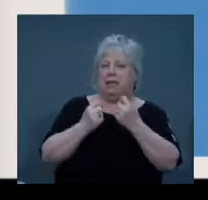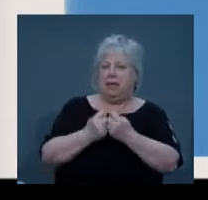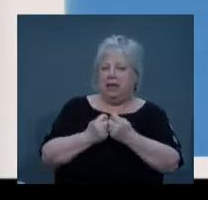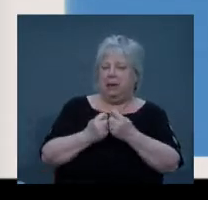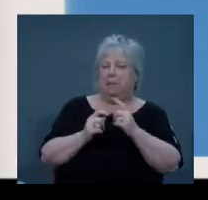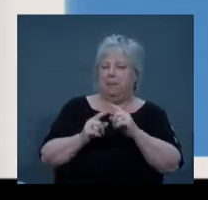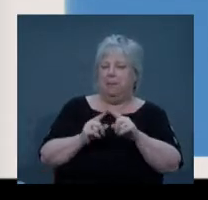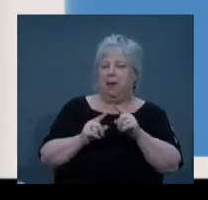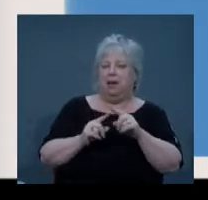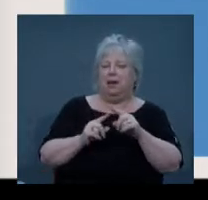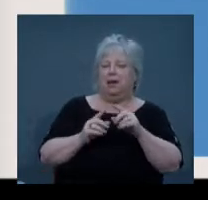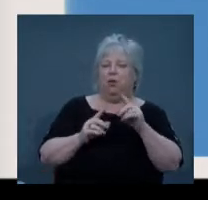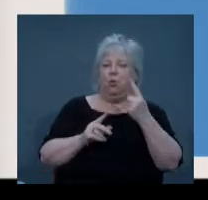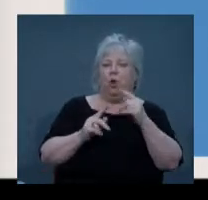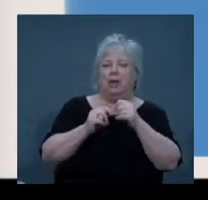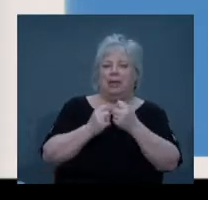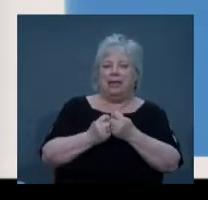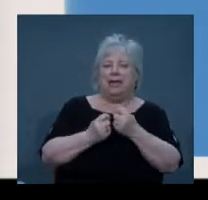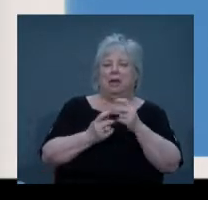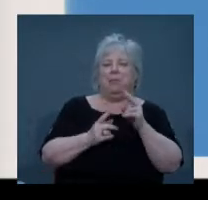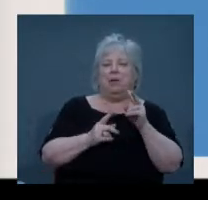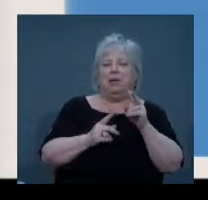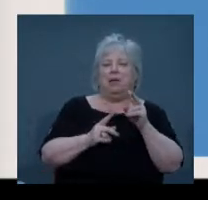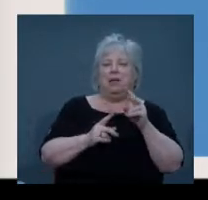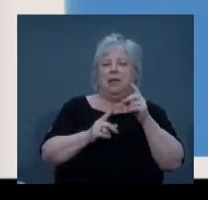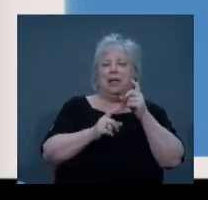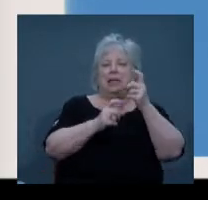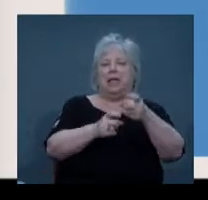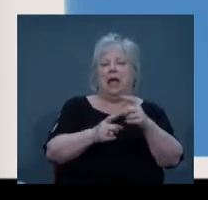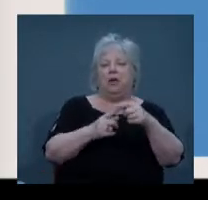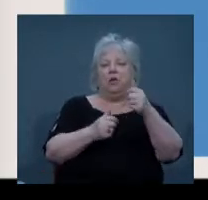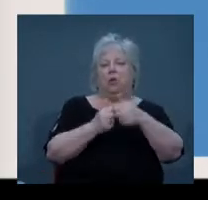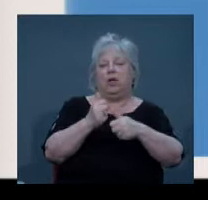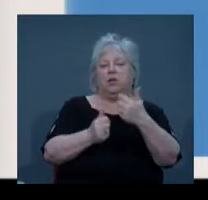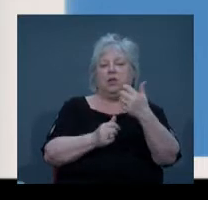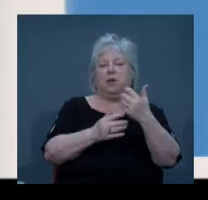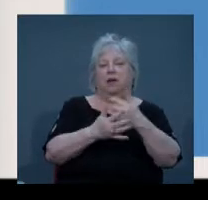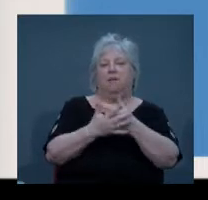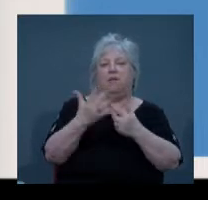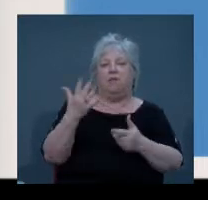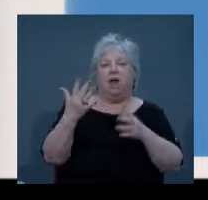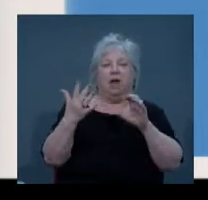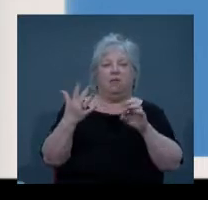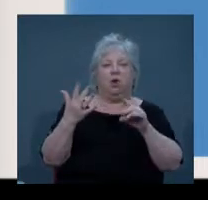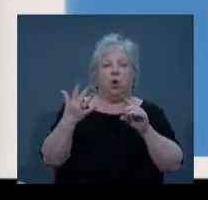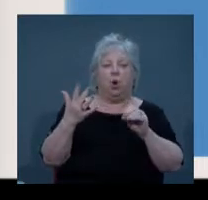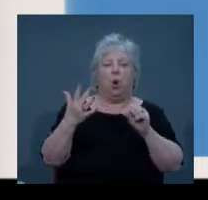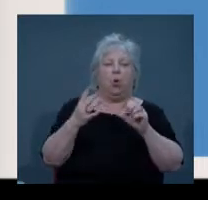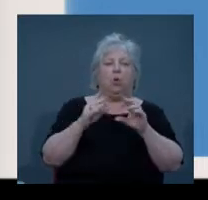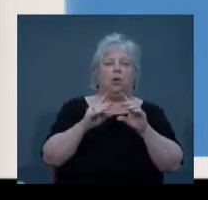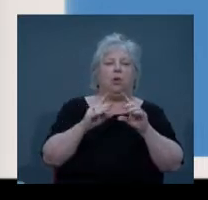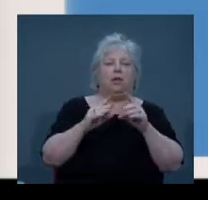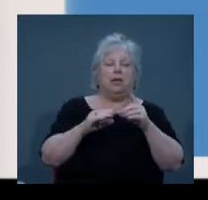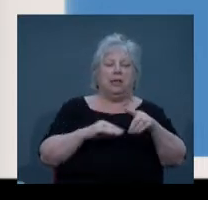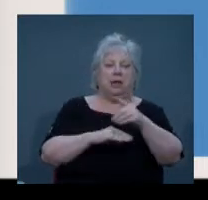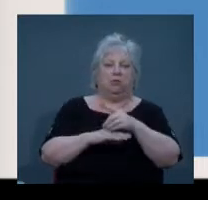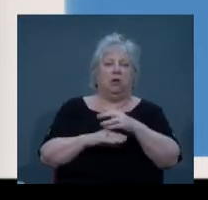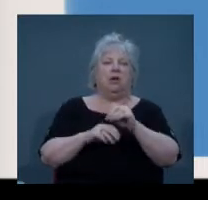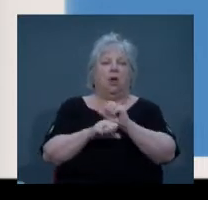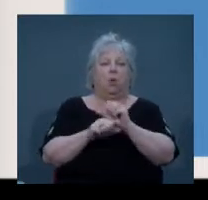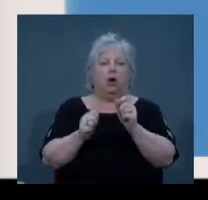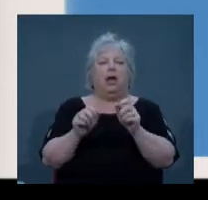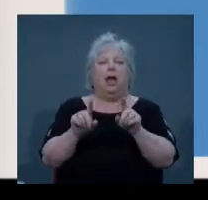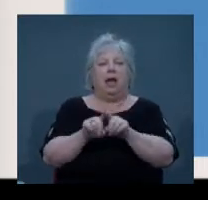just one that's assigned to each one of our 5 code districts. And they work as a team when they're large complexes.